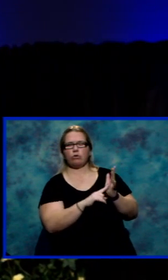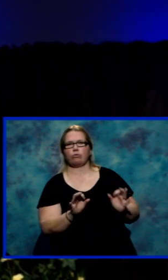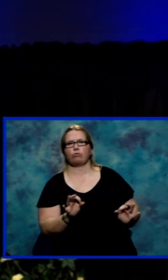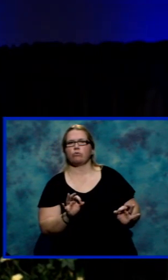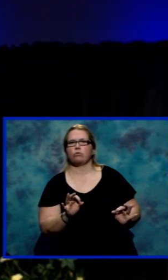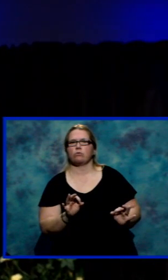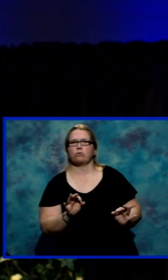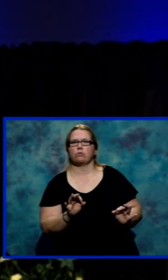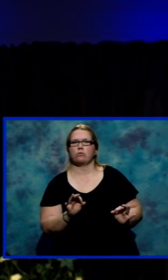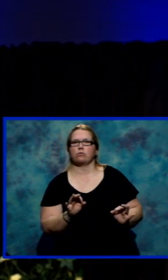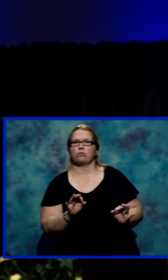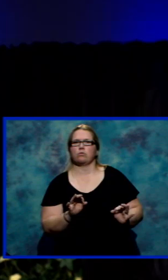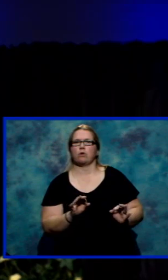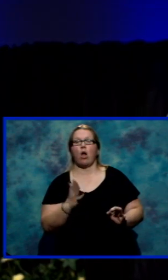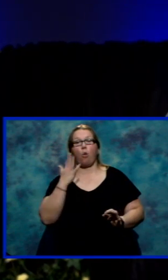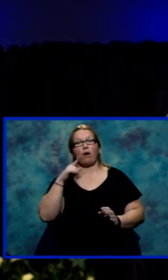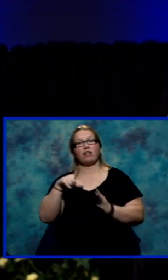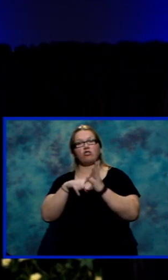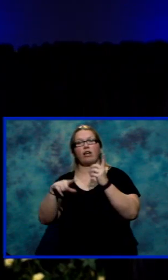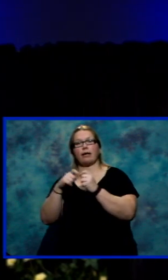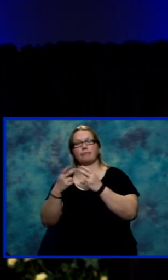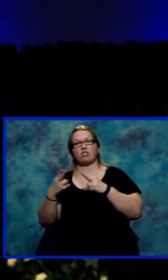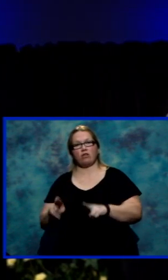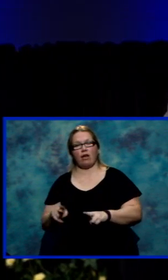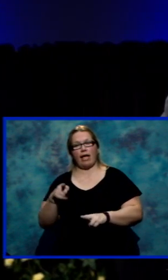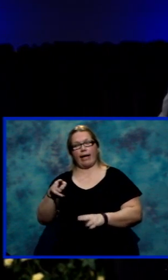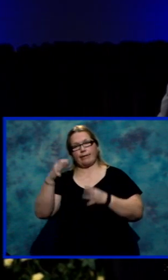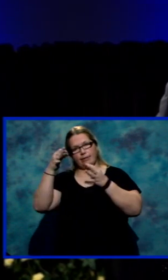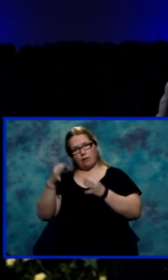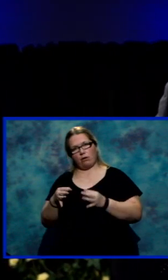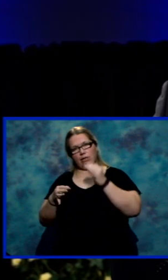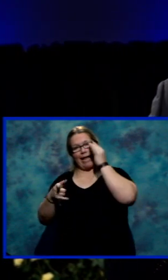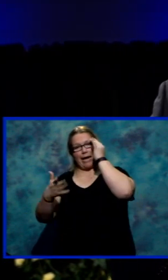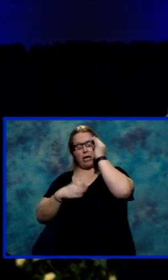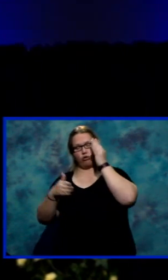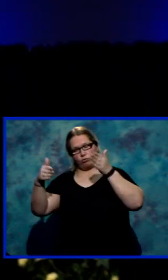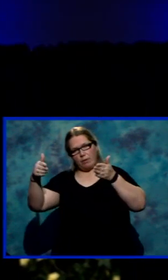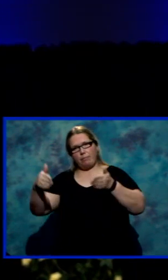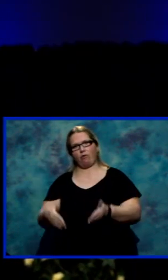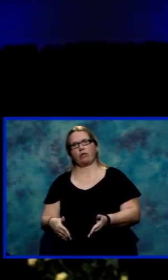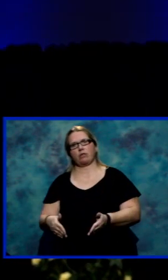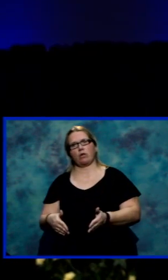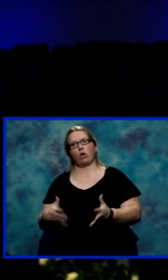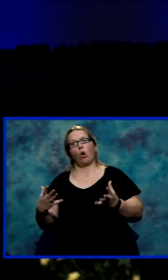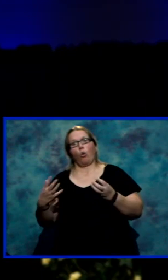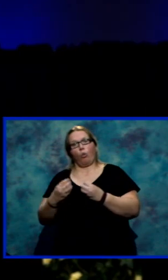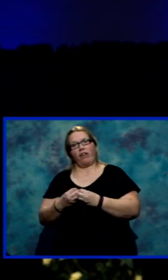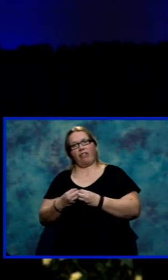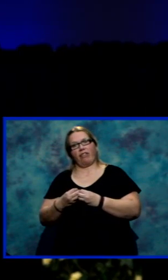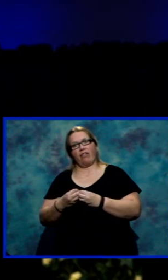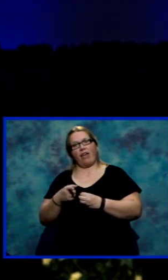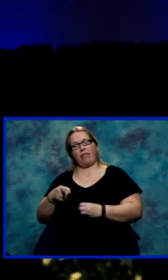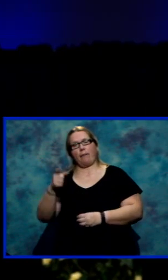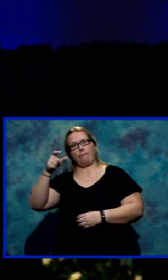No. When he dies, he decides that he needs to be buried next to the one